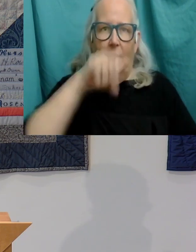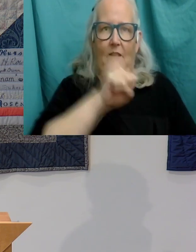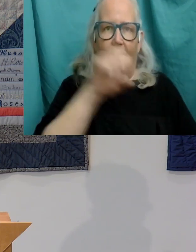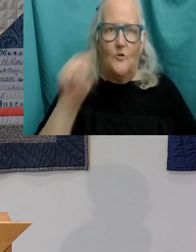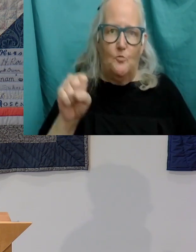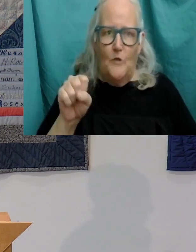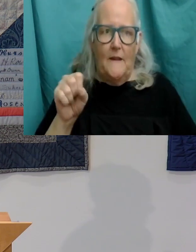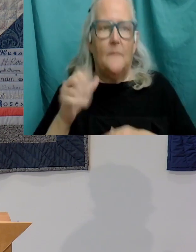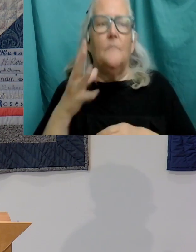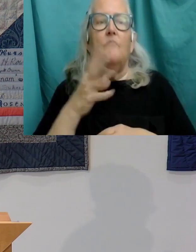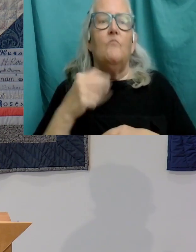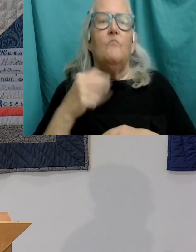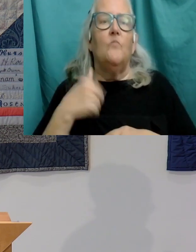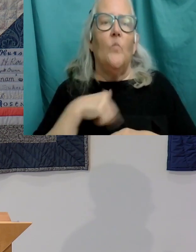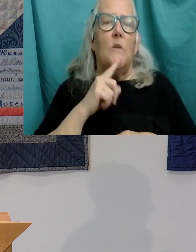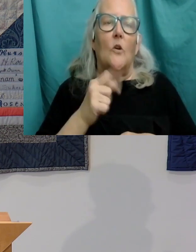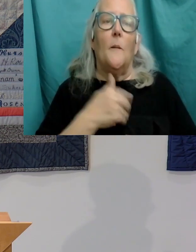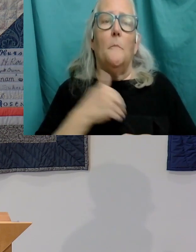We are a member of the